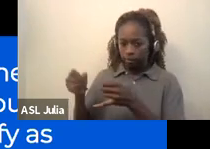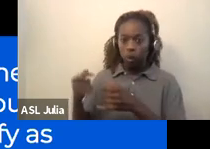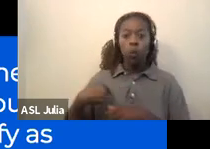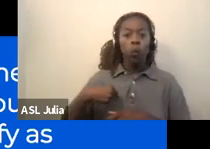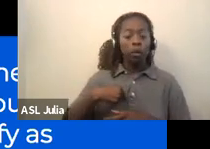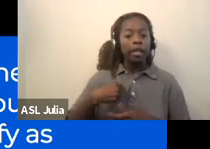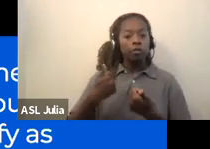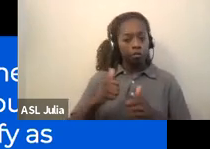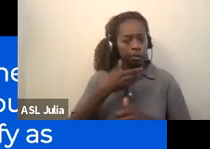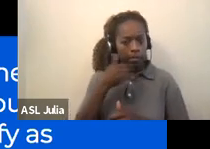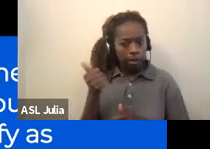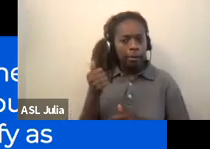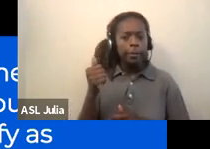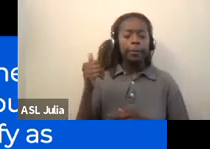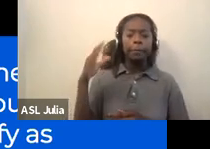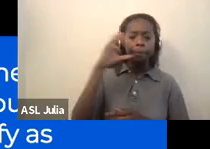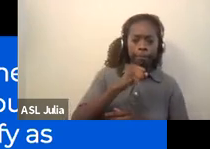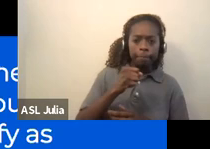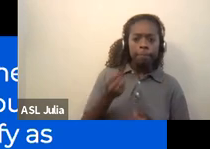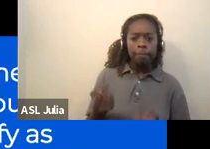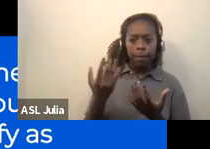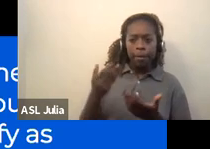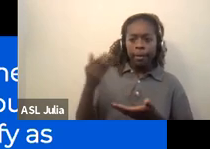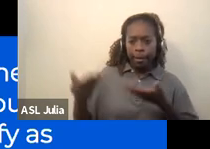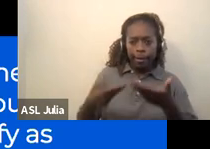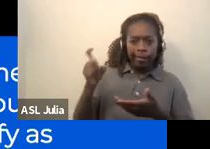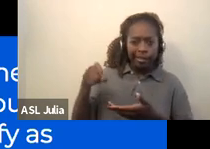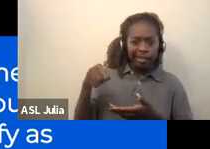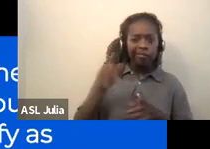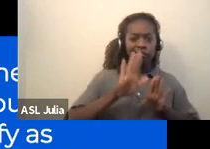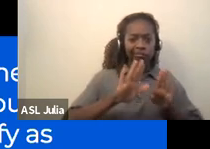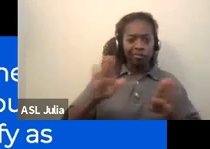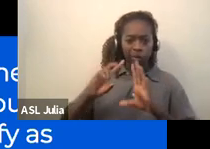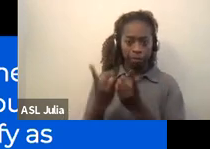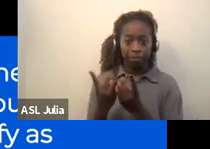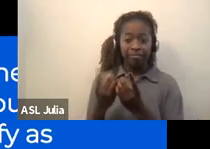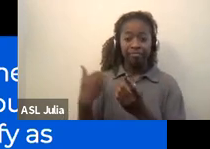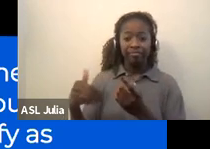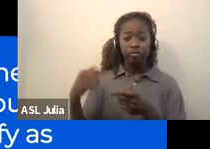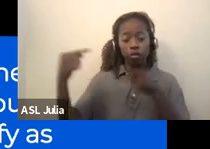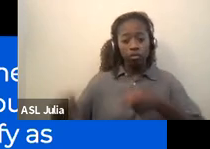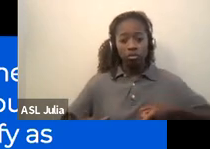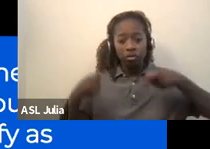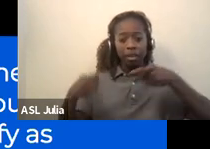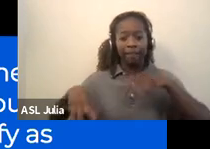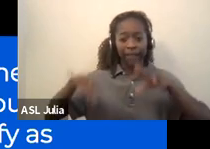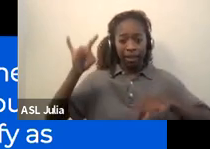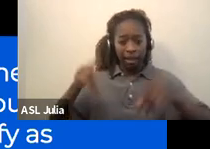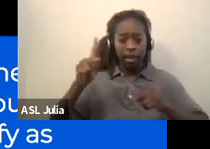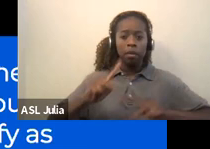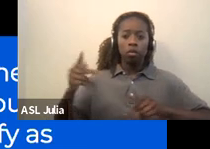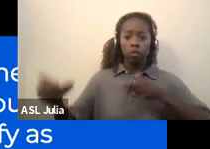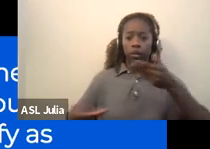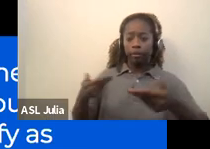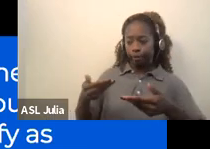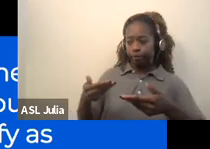estimate hires needed in consultation with these departments it has been a struggle to find people to fill hourly roles in general this